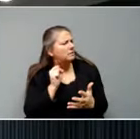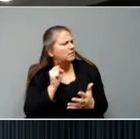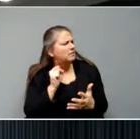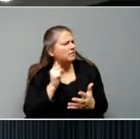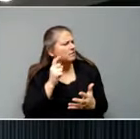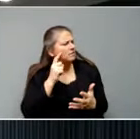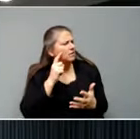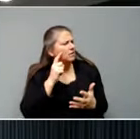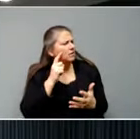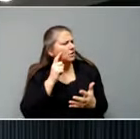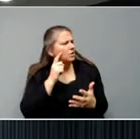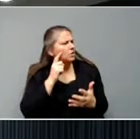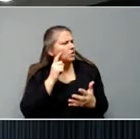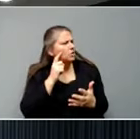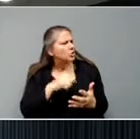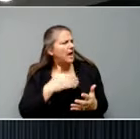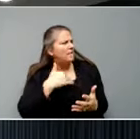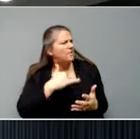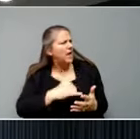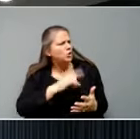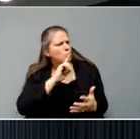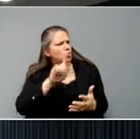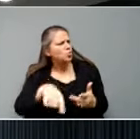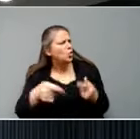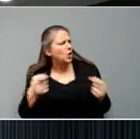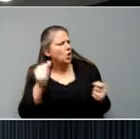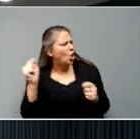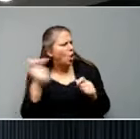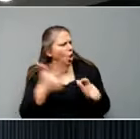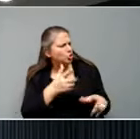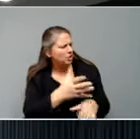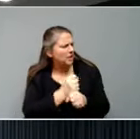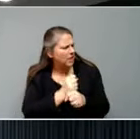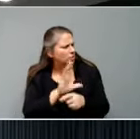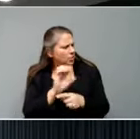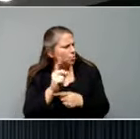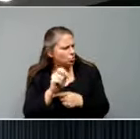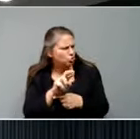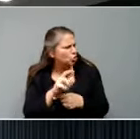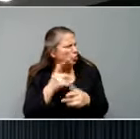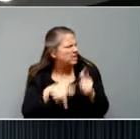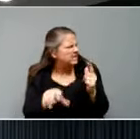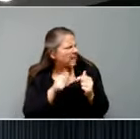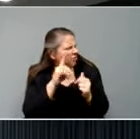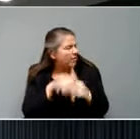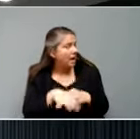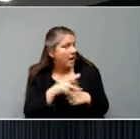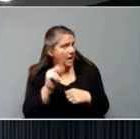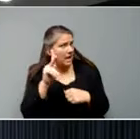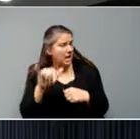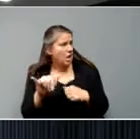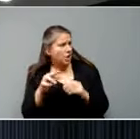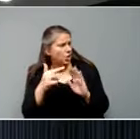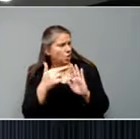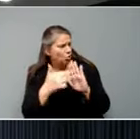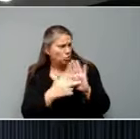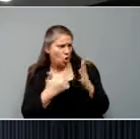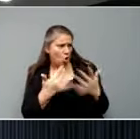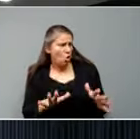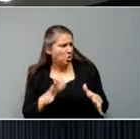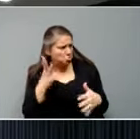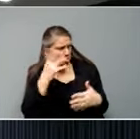a ruling like that everyone should go ahead and get the booster shot? And aren't Kentucky's regulations already pretty lenient in that